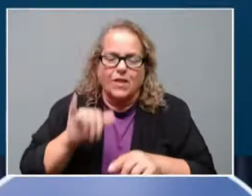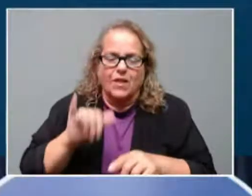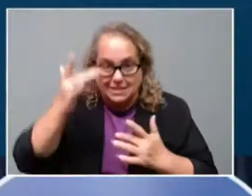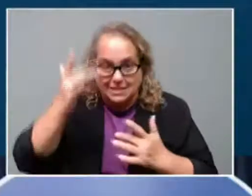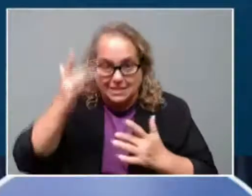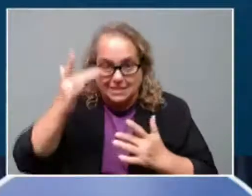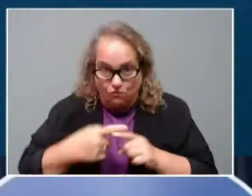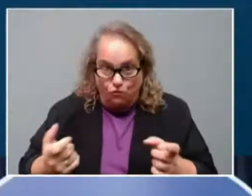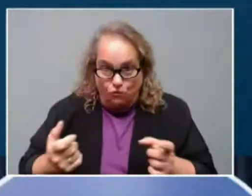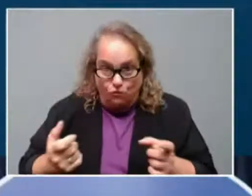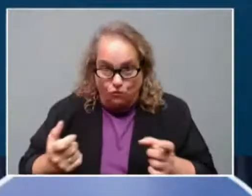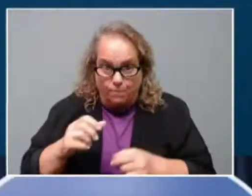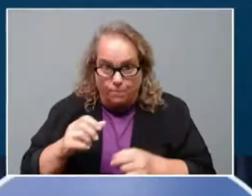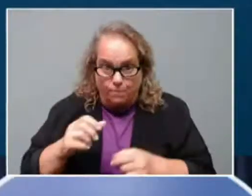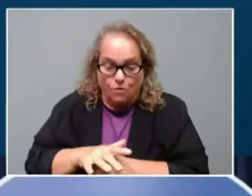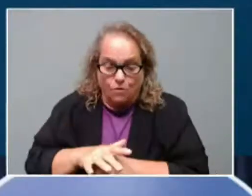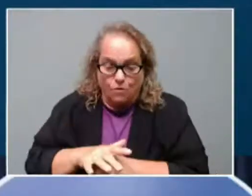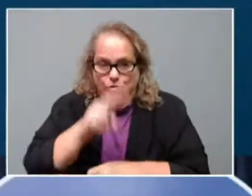hospital.